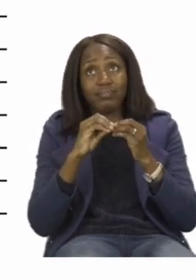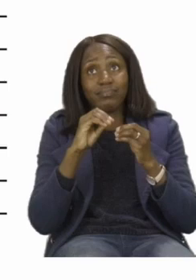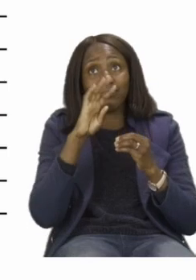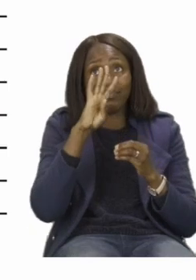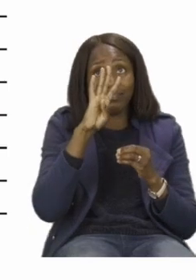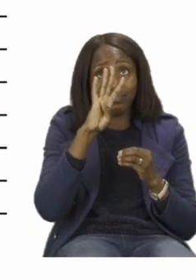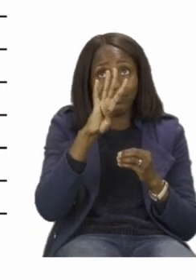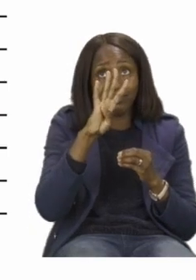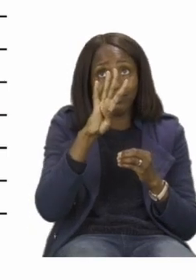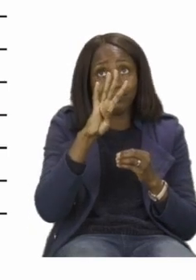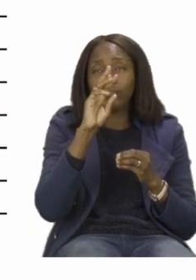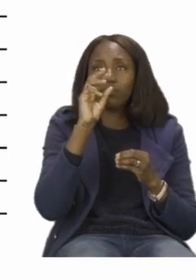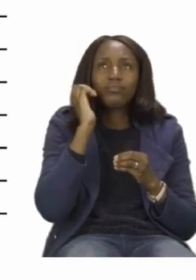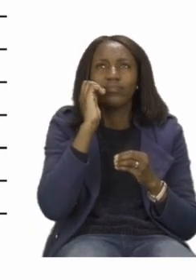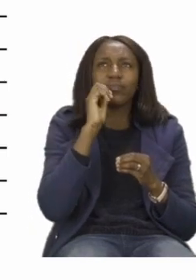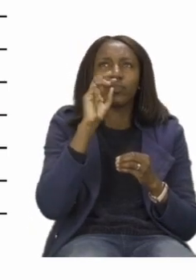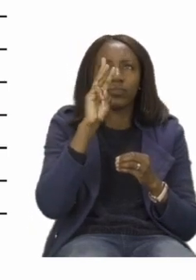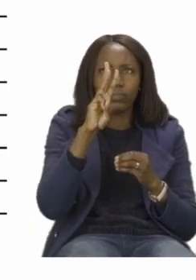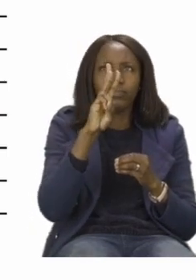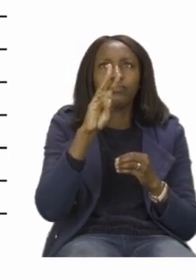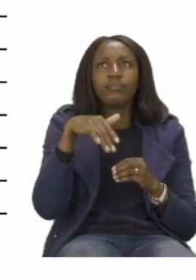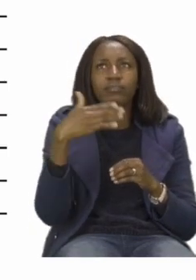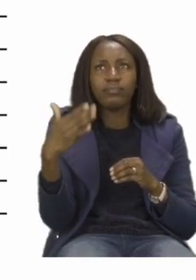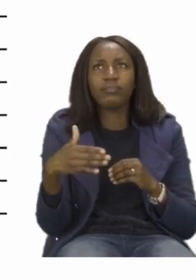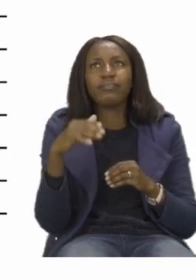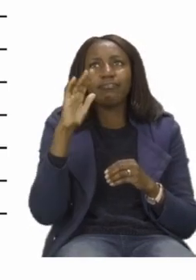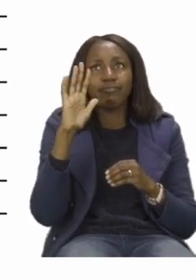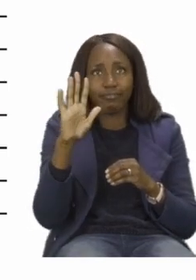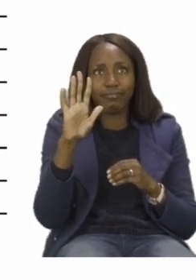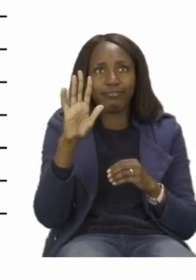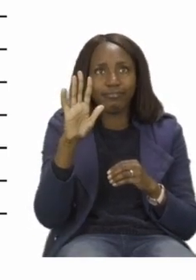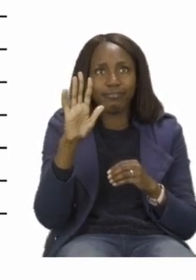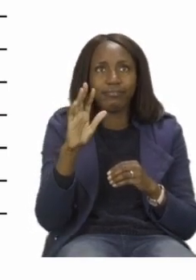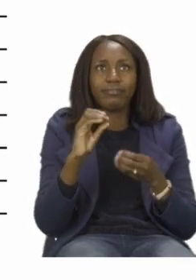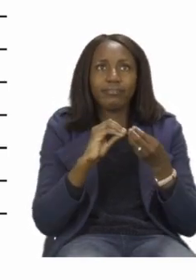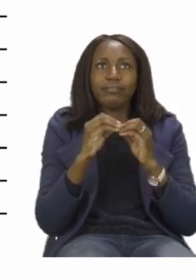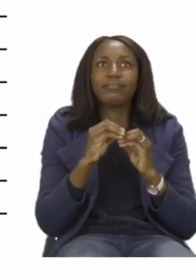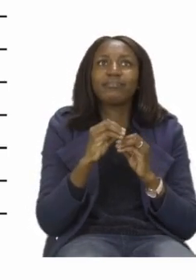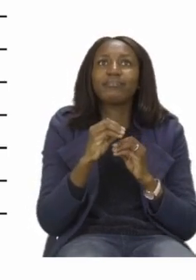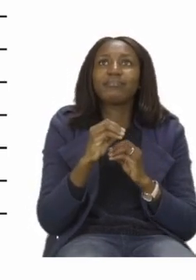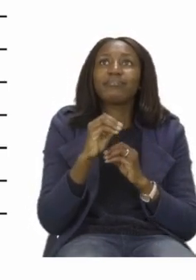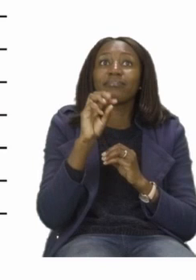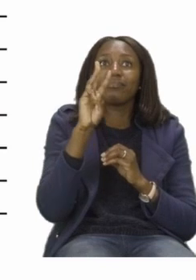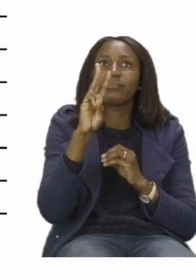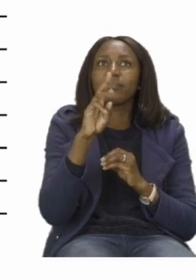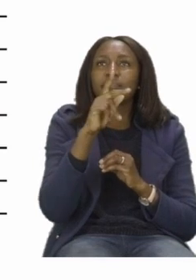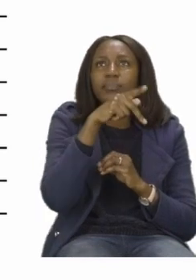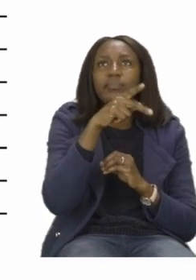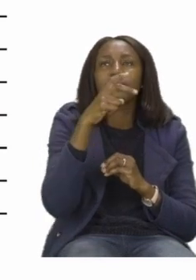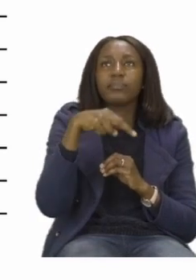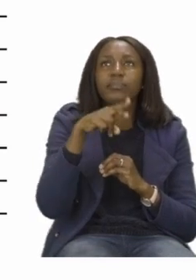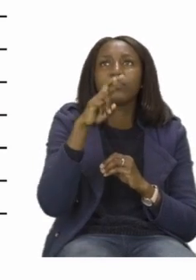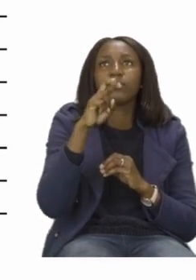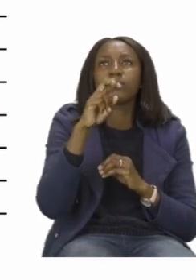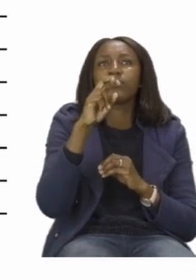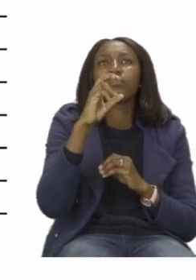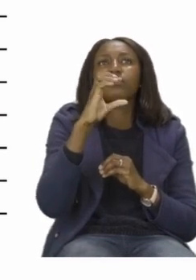for number 5. Number 3, it says another word